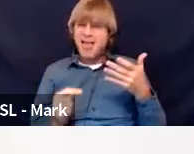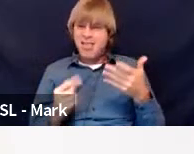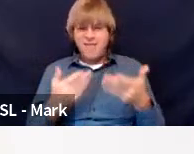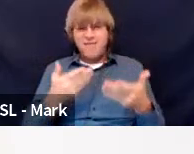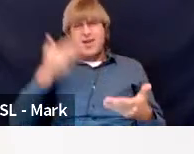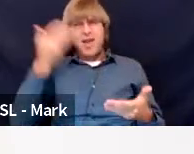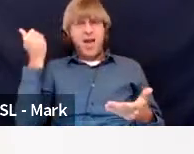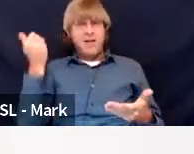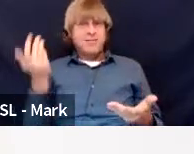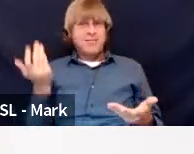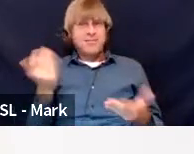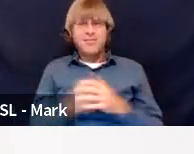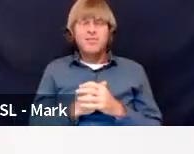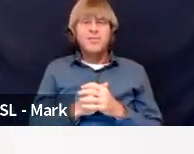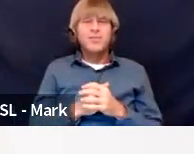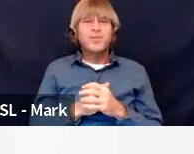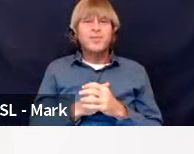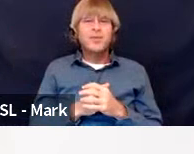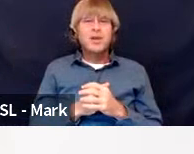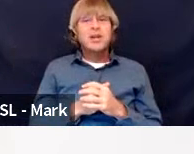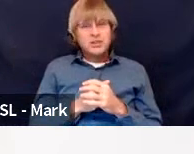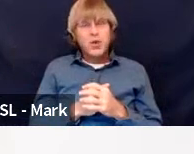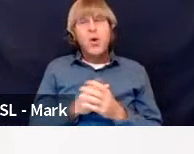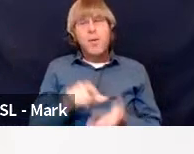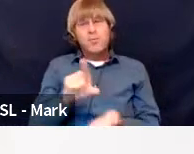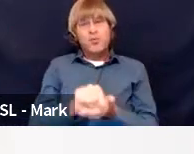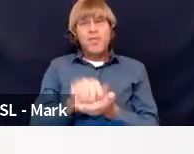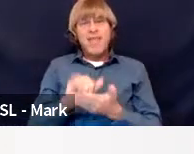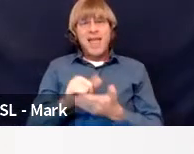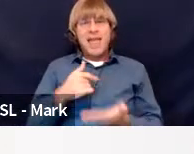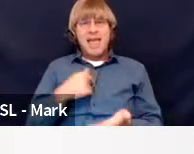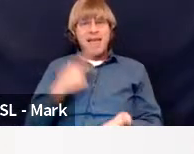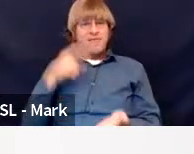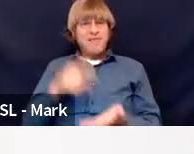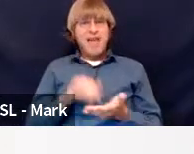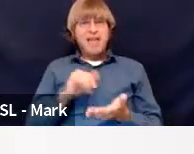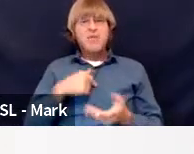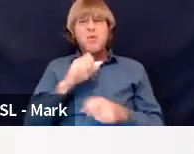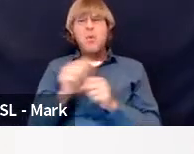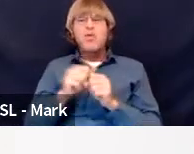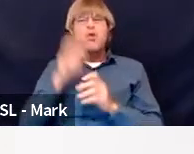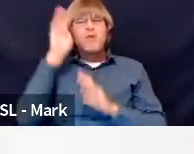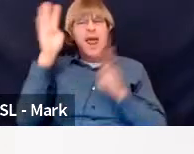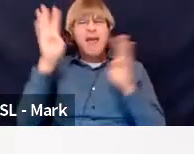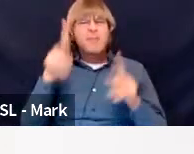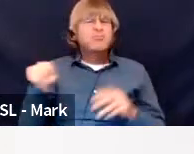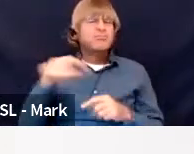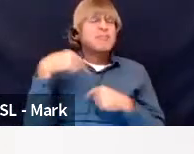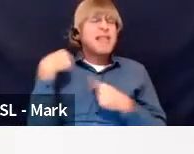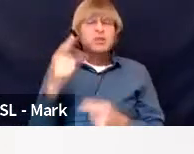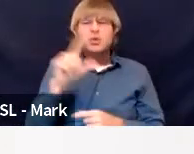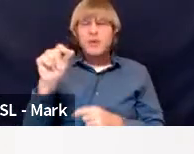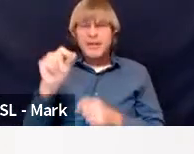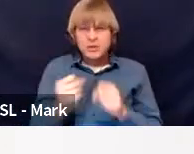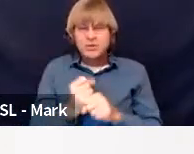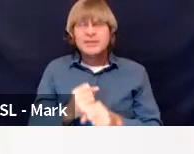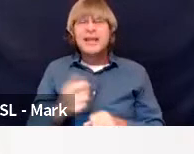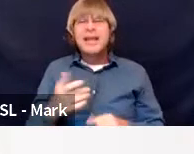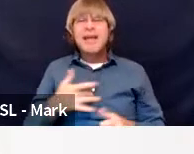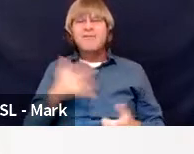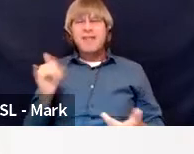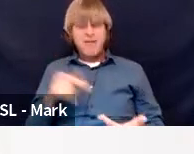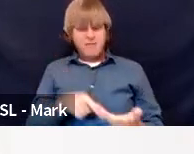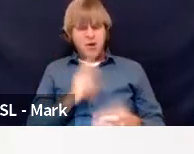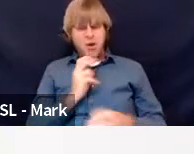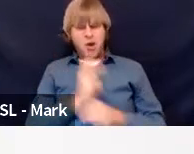overlooked. So the thing about print that I find in working with creatives for the last 20 years is they feel like it can be really